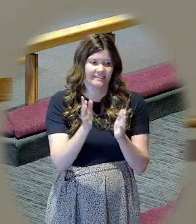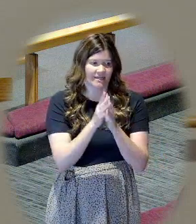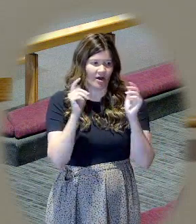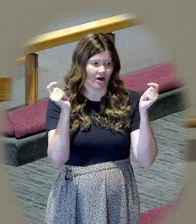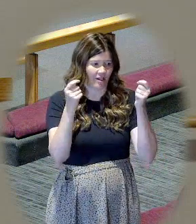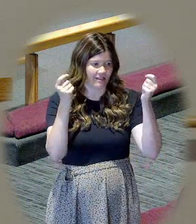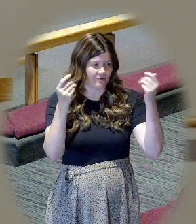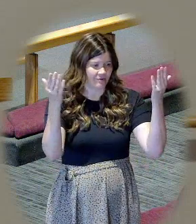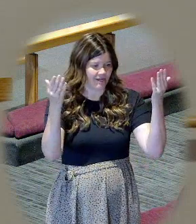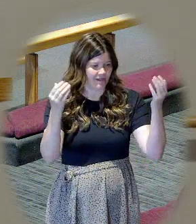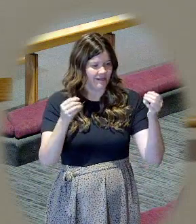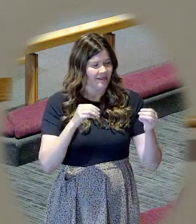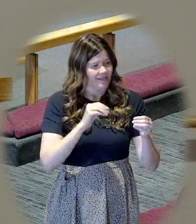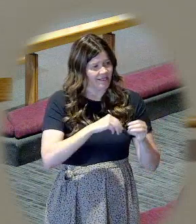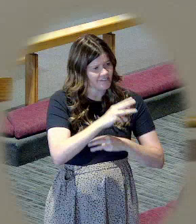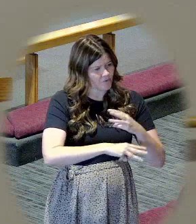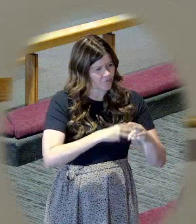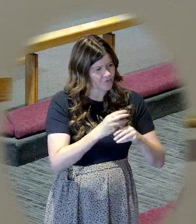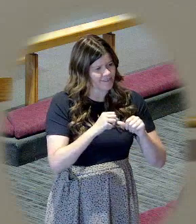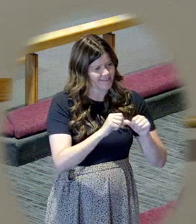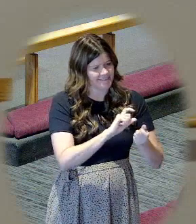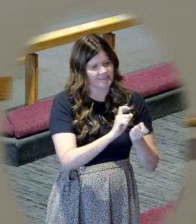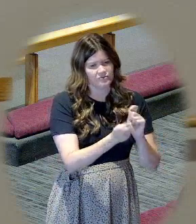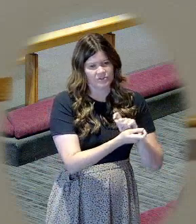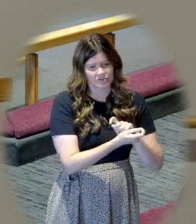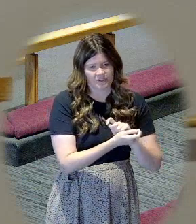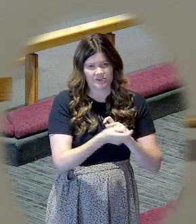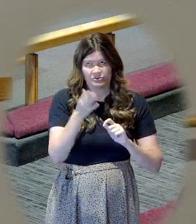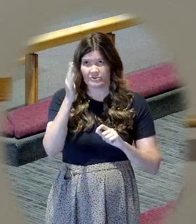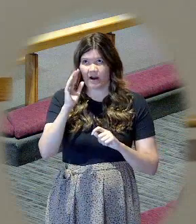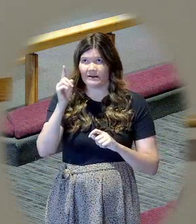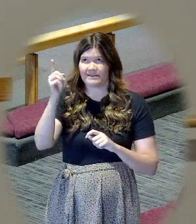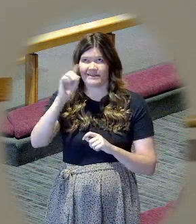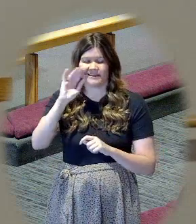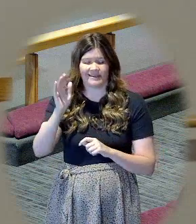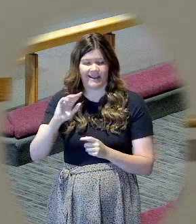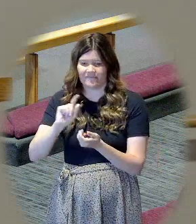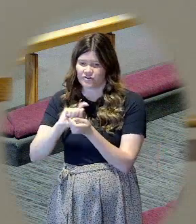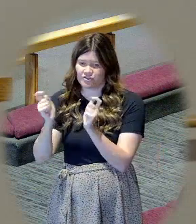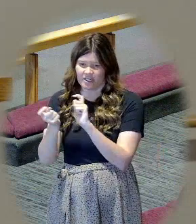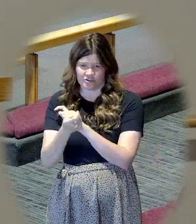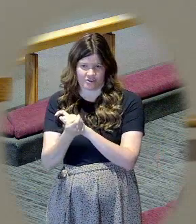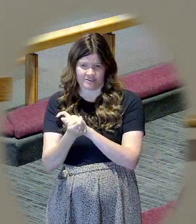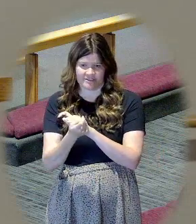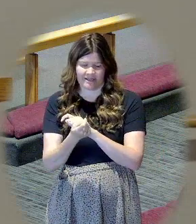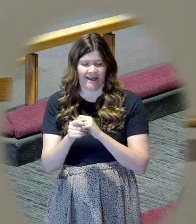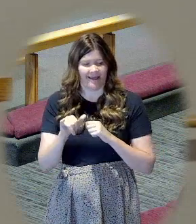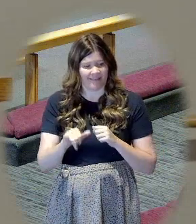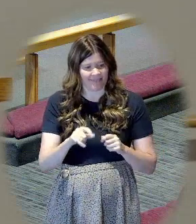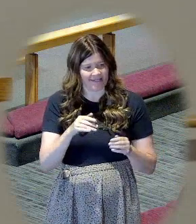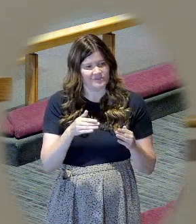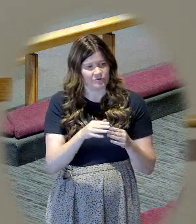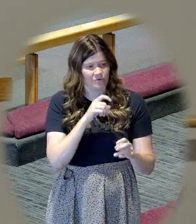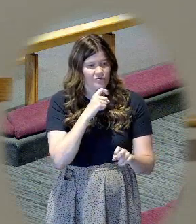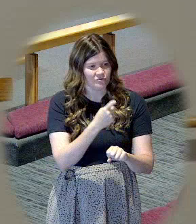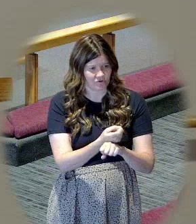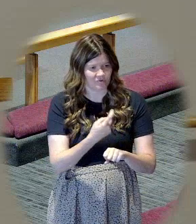a world that is constantly changing, He never does. Now that's a cornerstone that we can always build